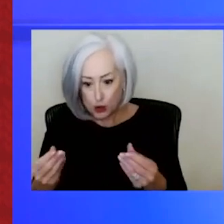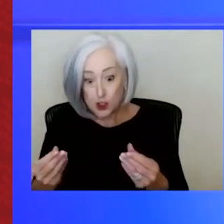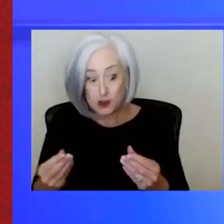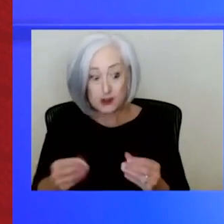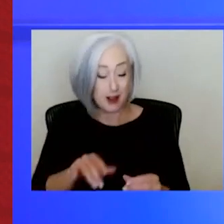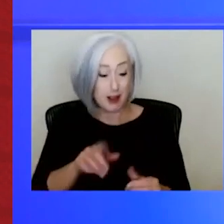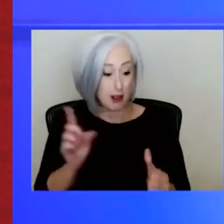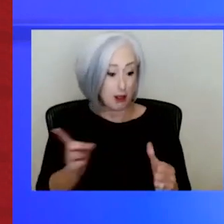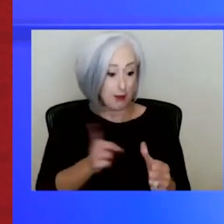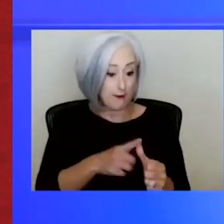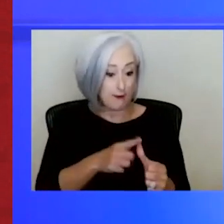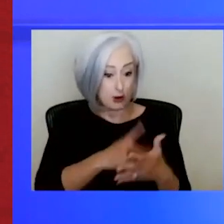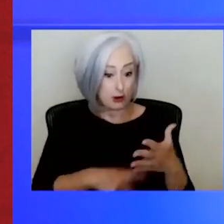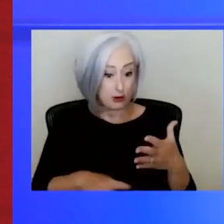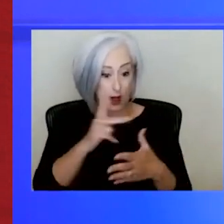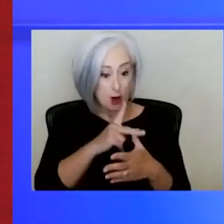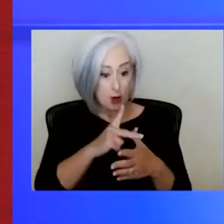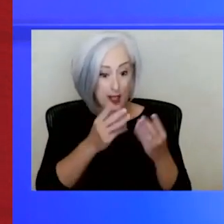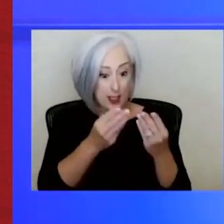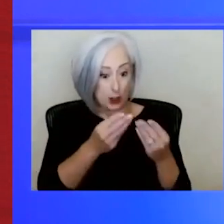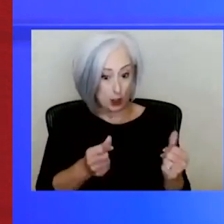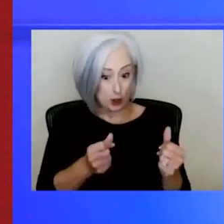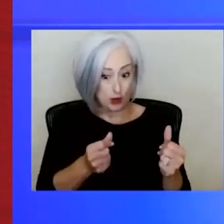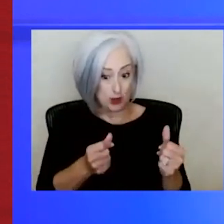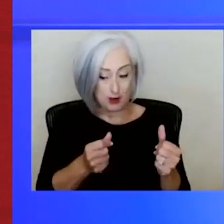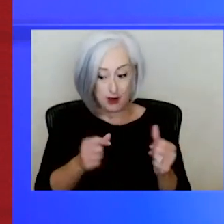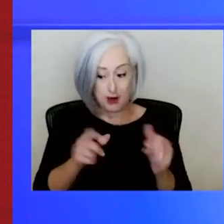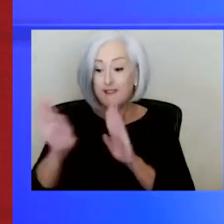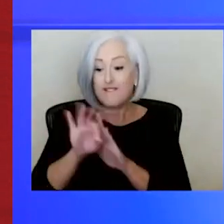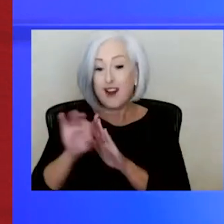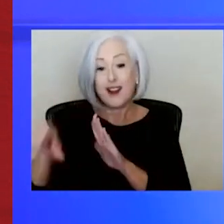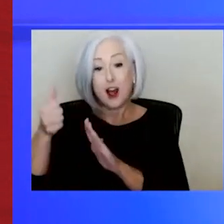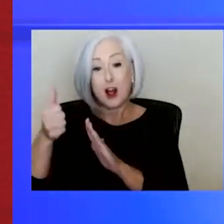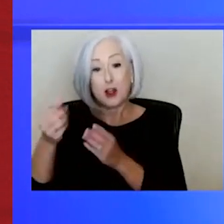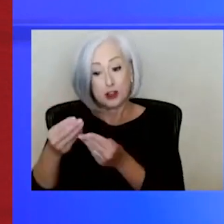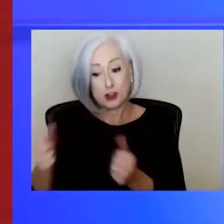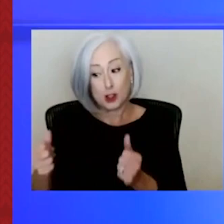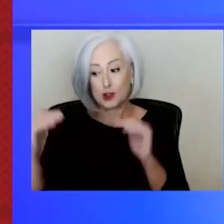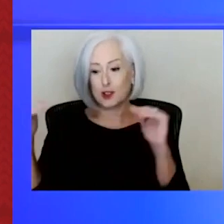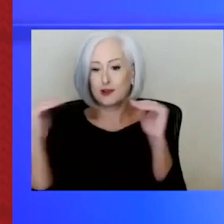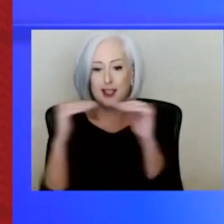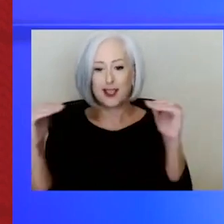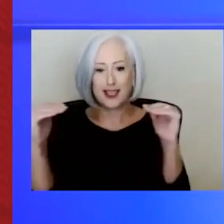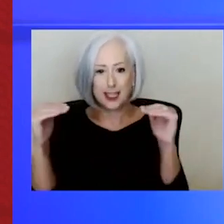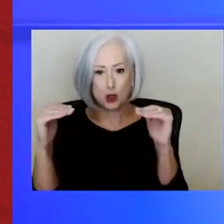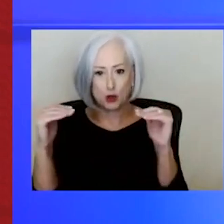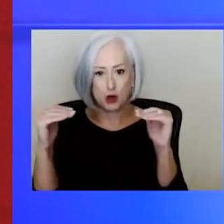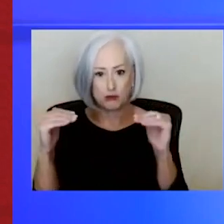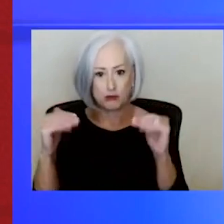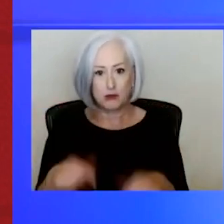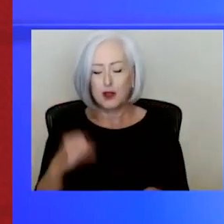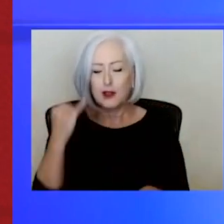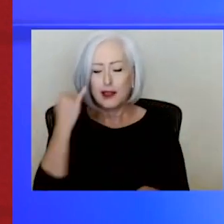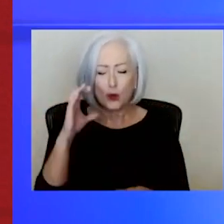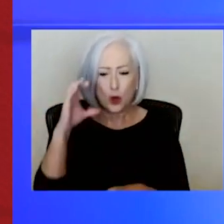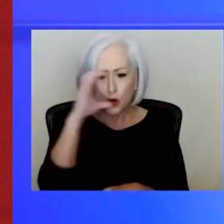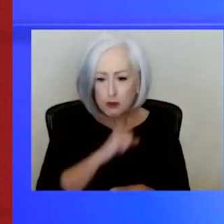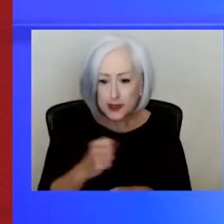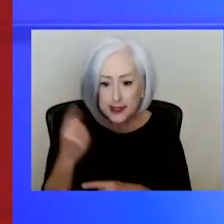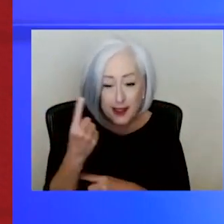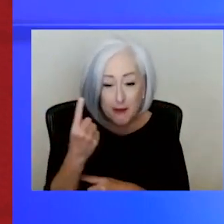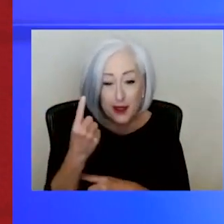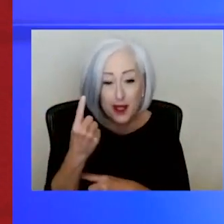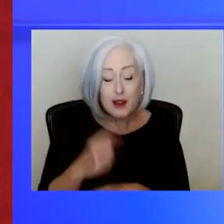doing. If there's a concern that we're going to miss something or that we're not providing high quality care, our threshold to give contrast